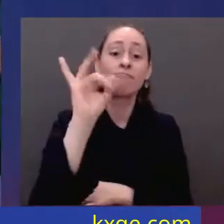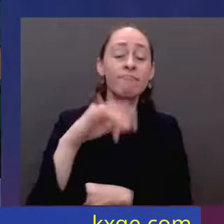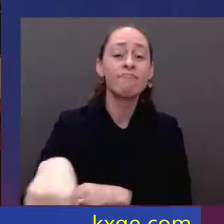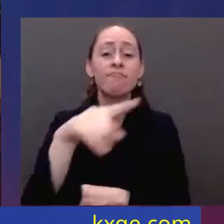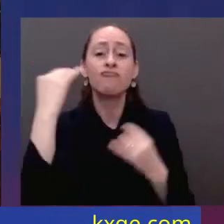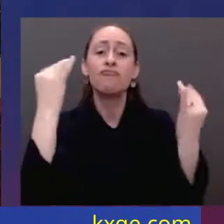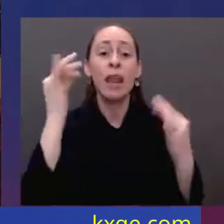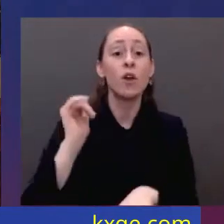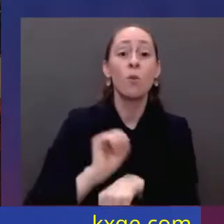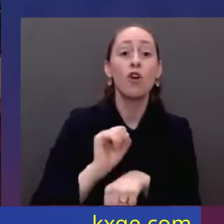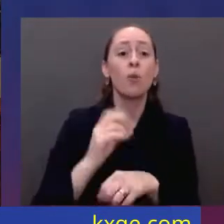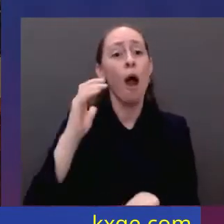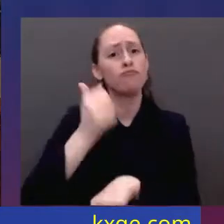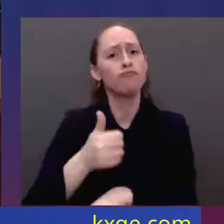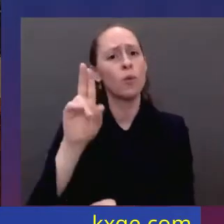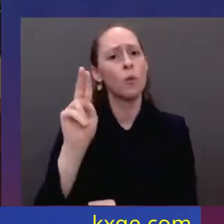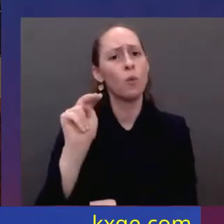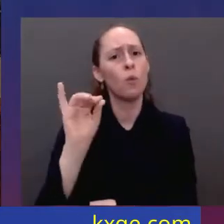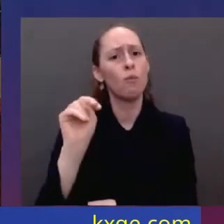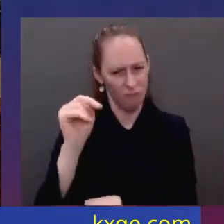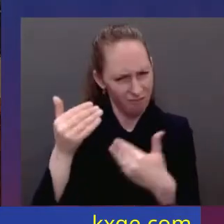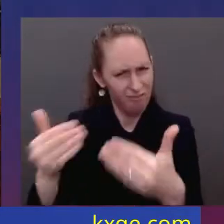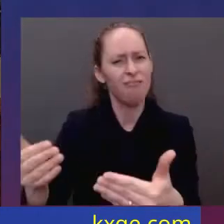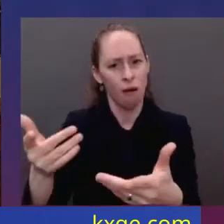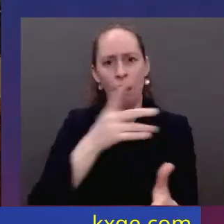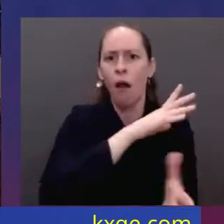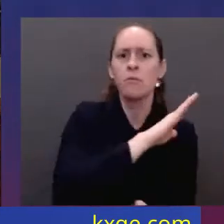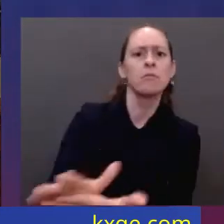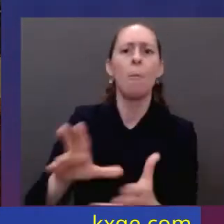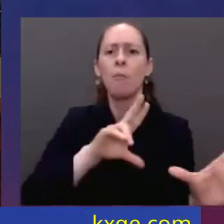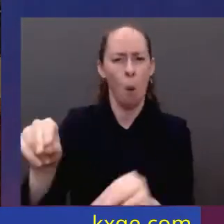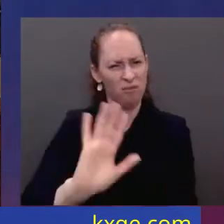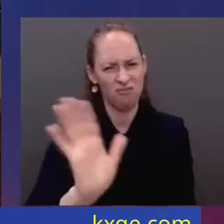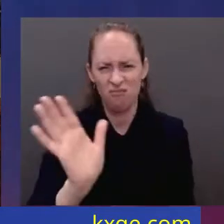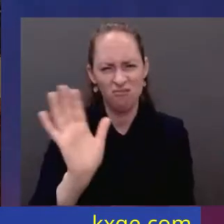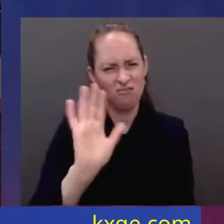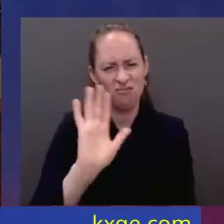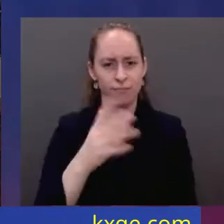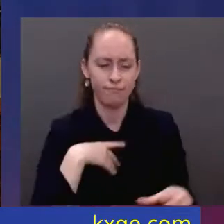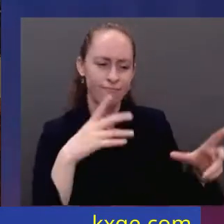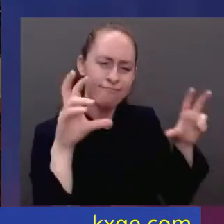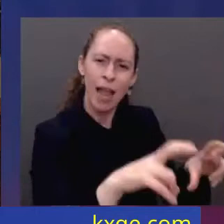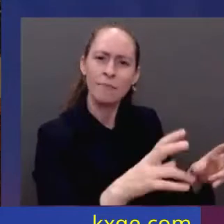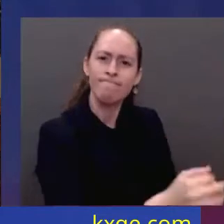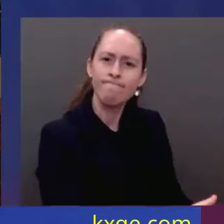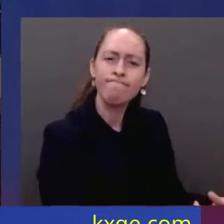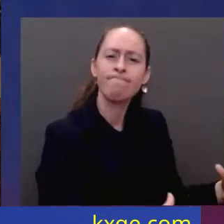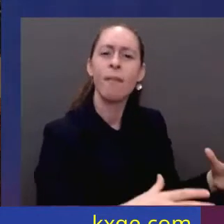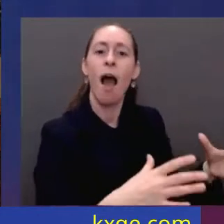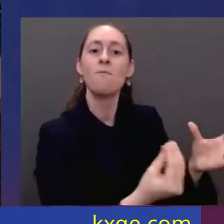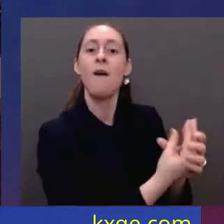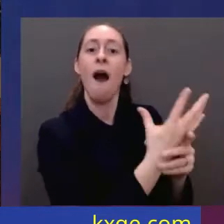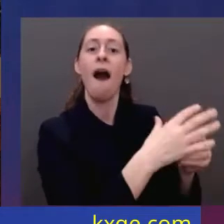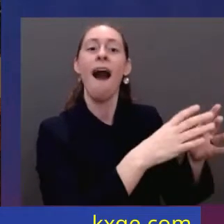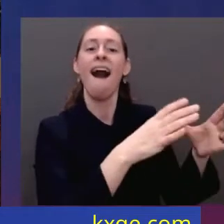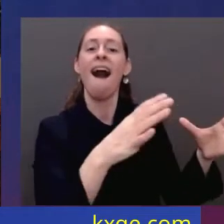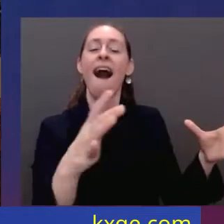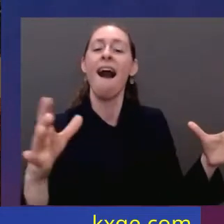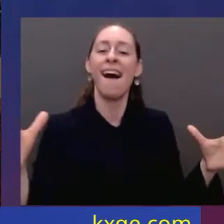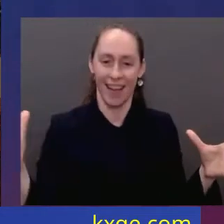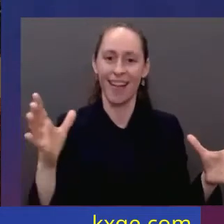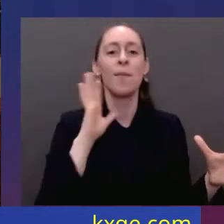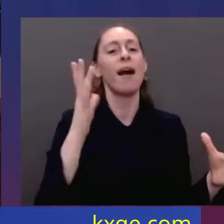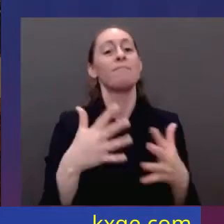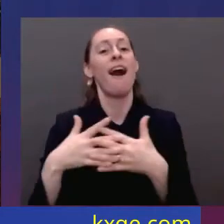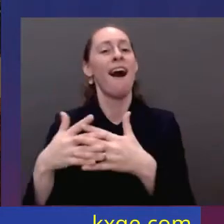When we invest in our workers and we build an economy from the bottom up and the middle out together, we can do something we haven't done in a long time, build a better America. For more than two years, COVID has impacted every decision